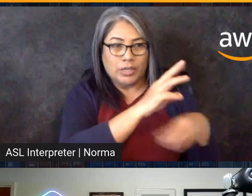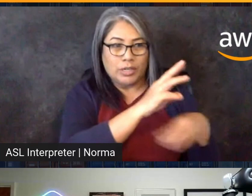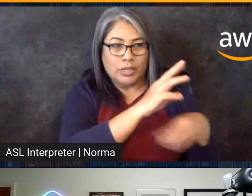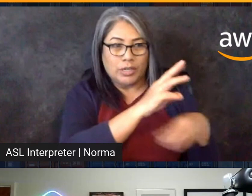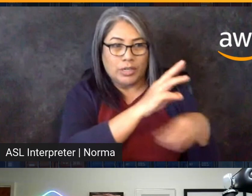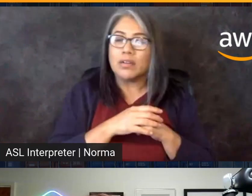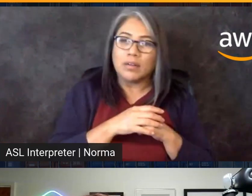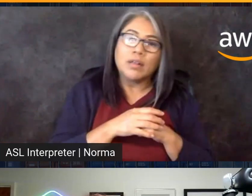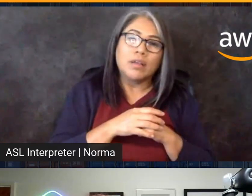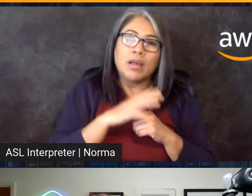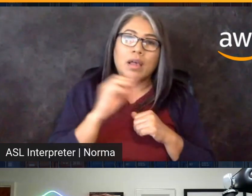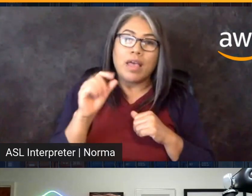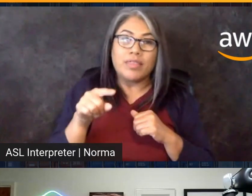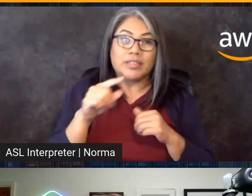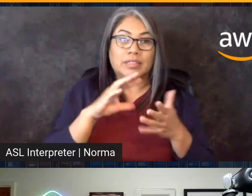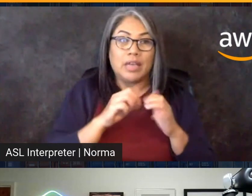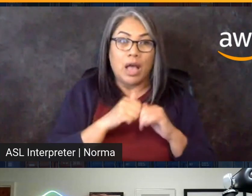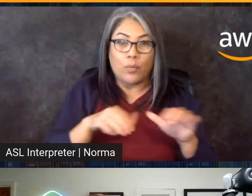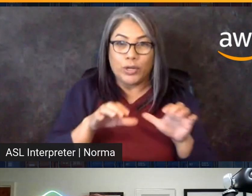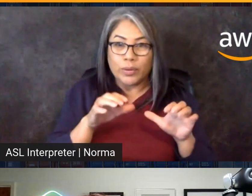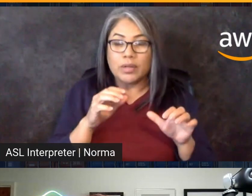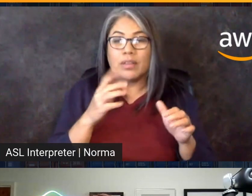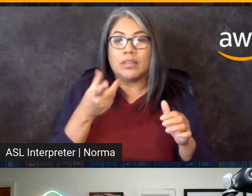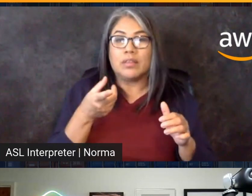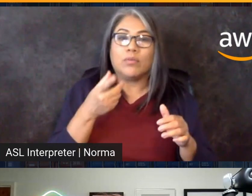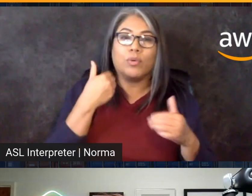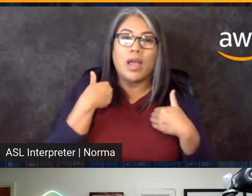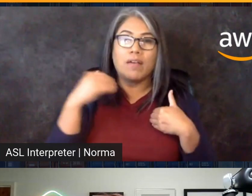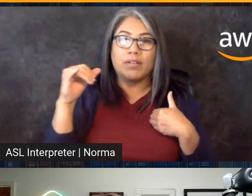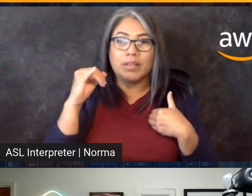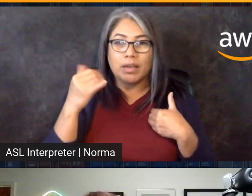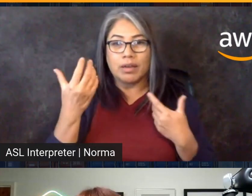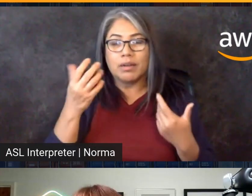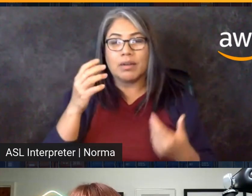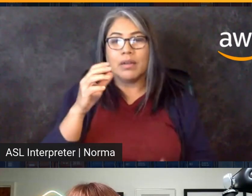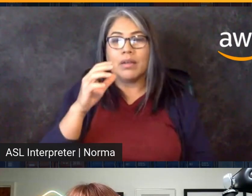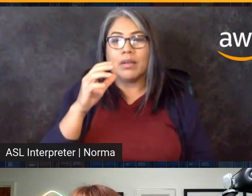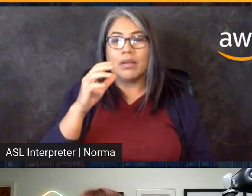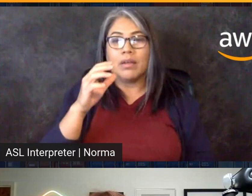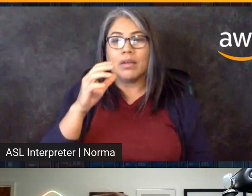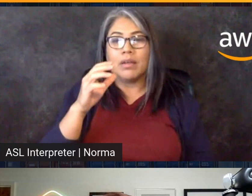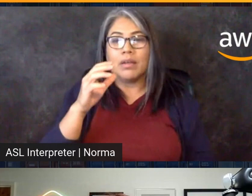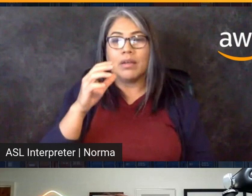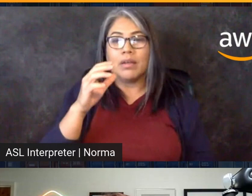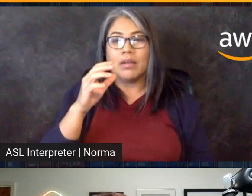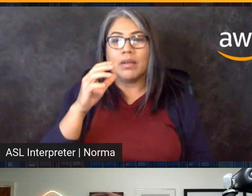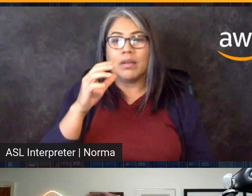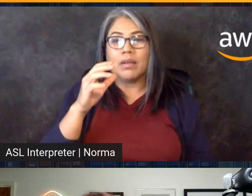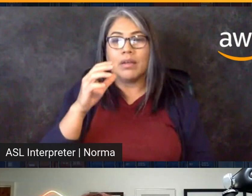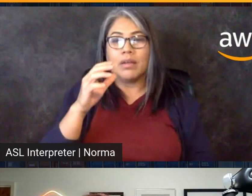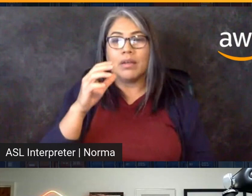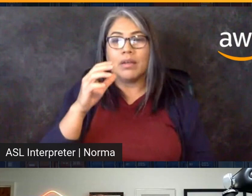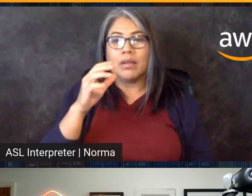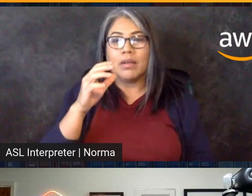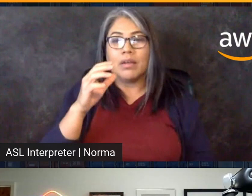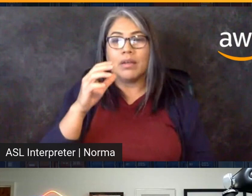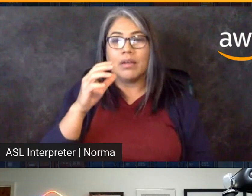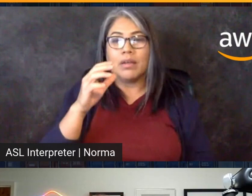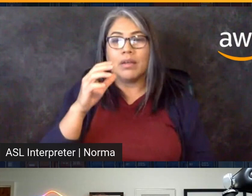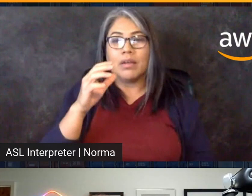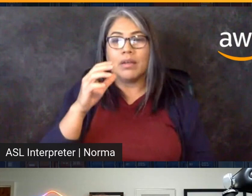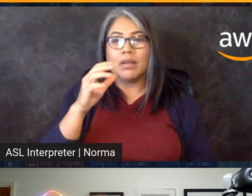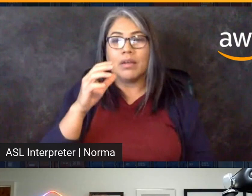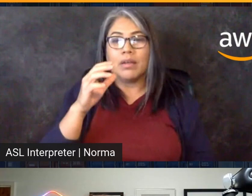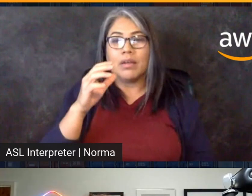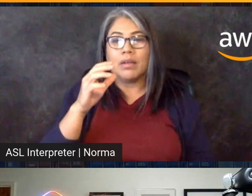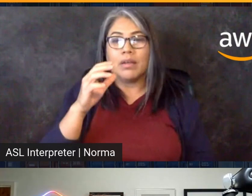etcd sort of shared data of like what are global services on each cluster,